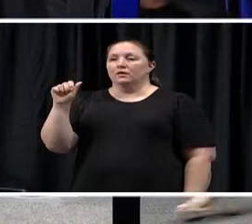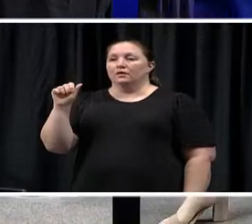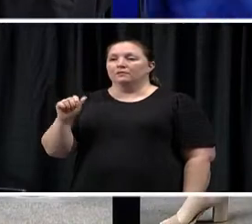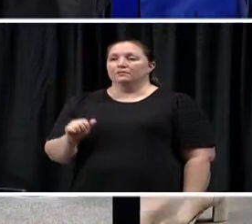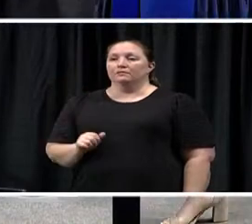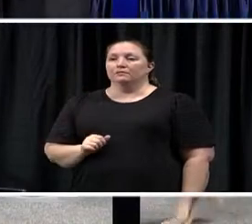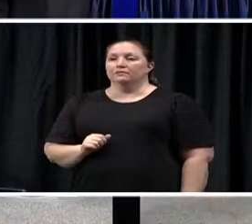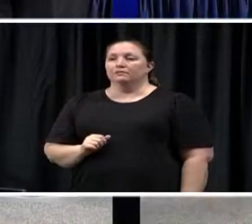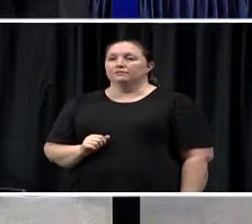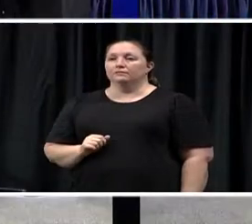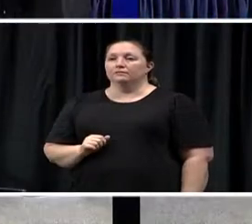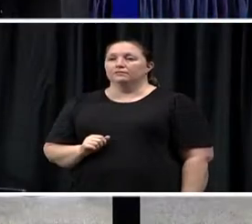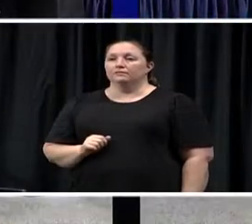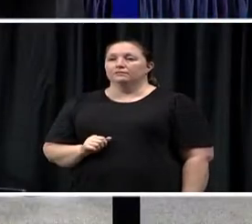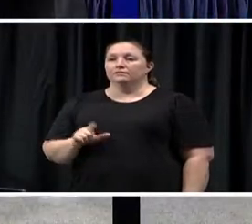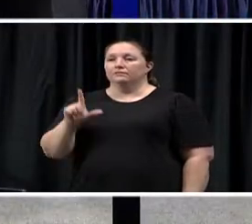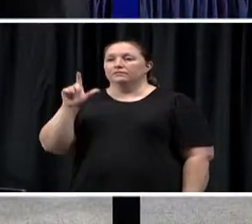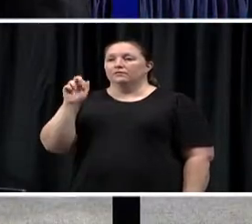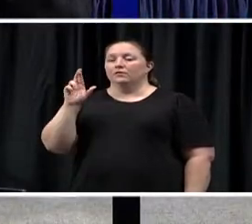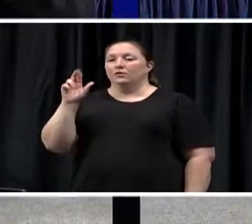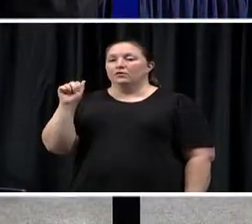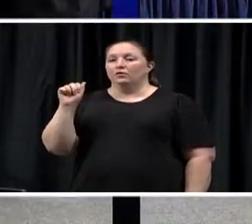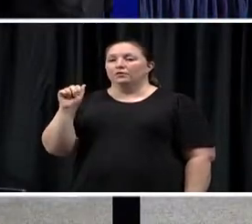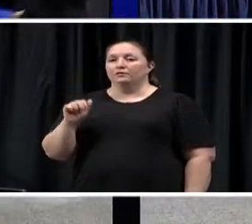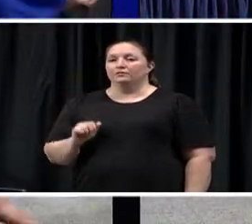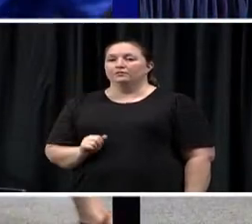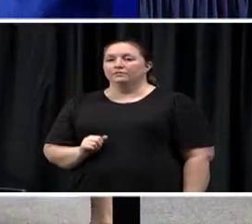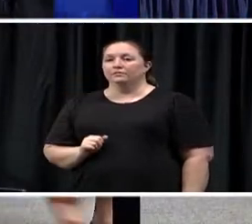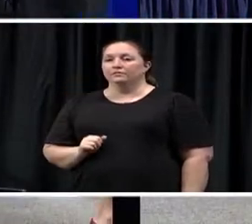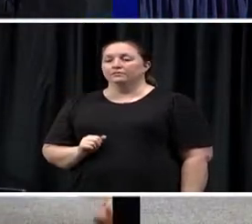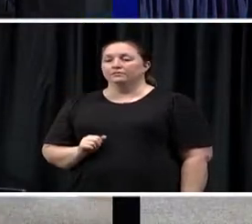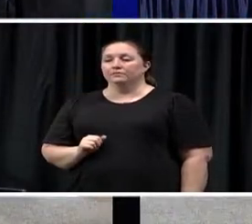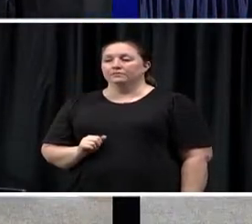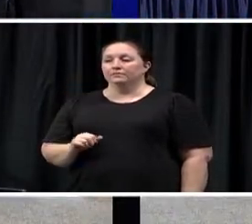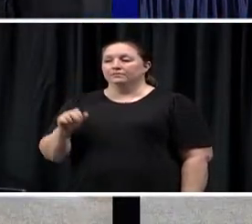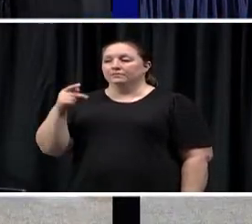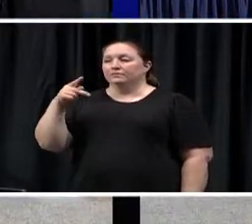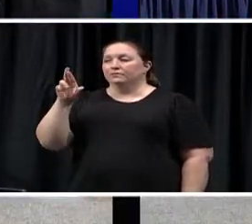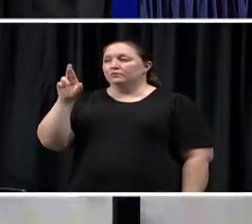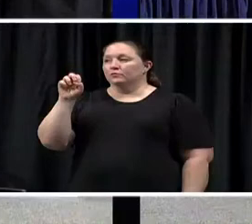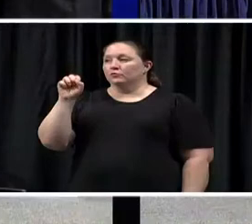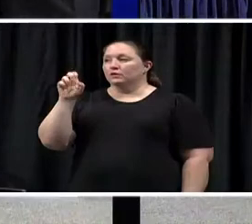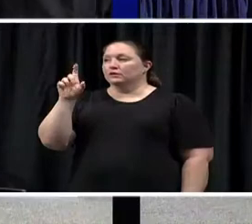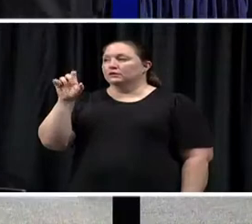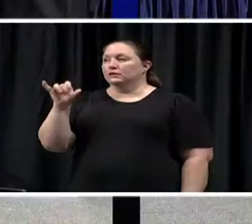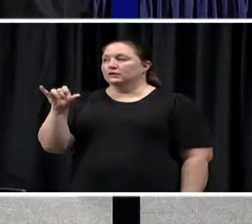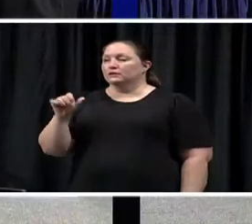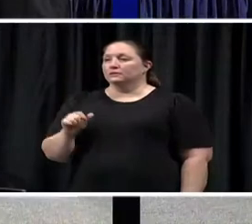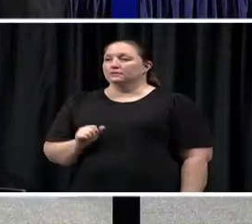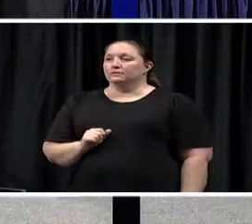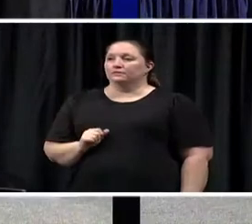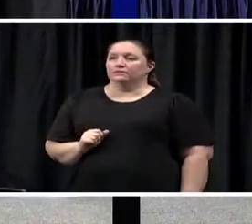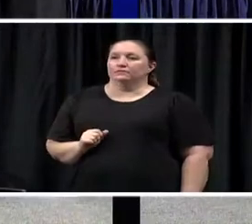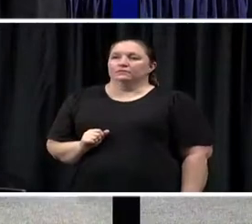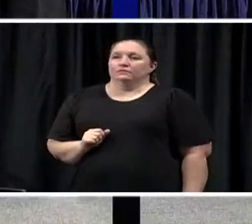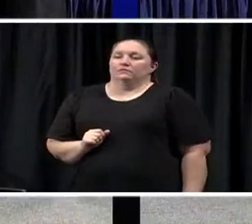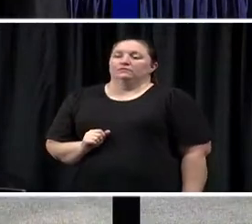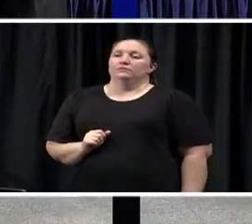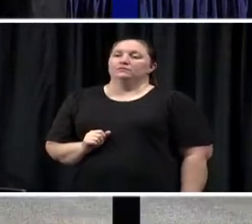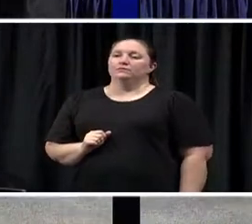Miller. Laura Lee Miller. Presley Renee Miller.